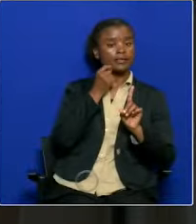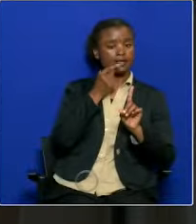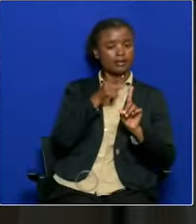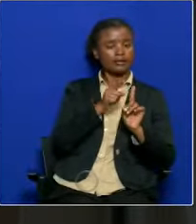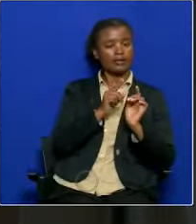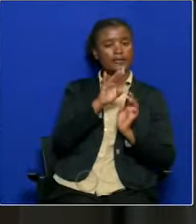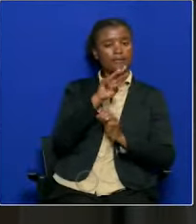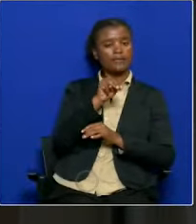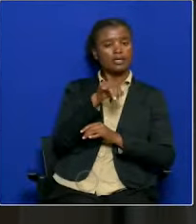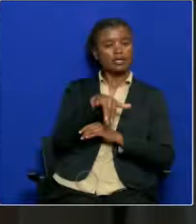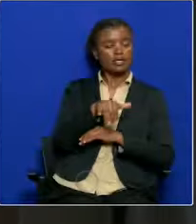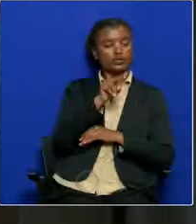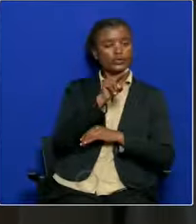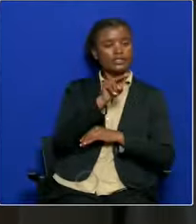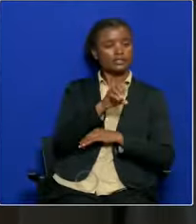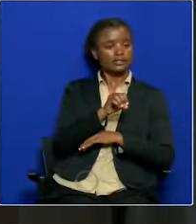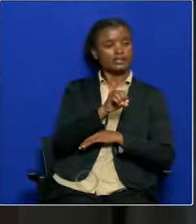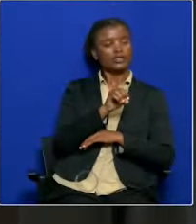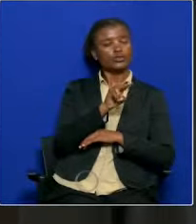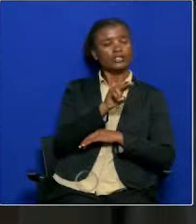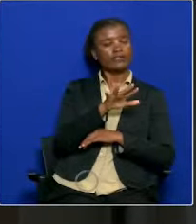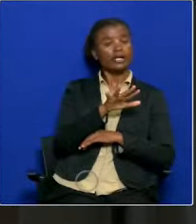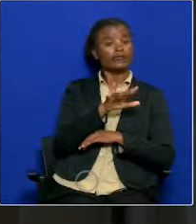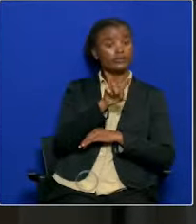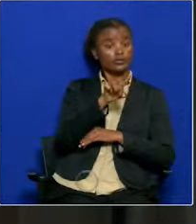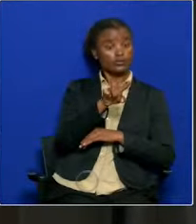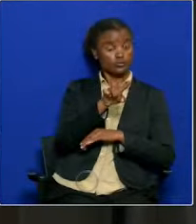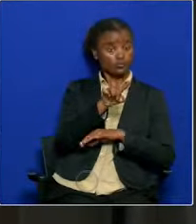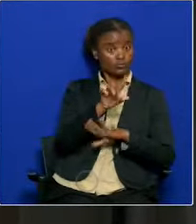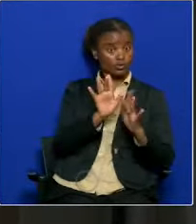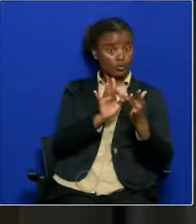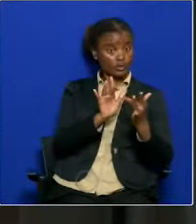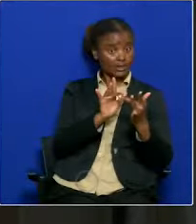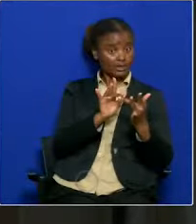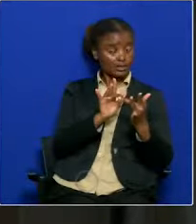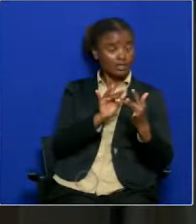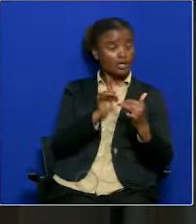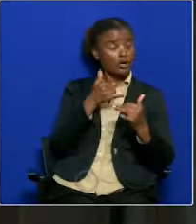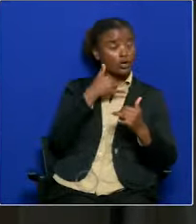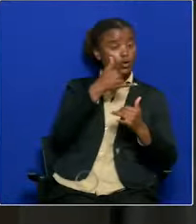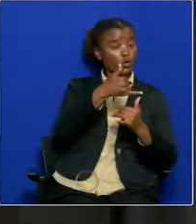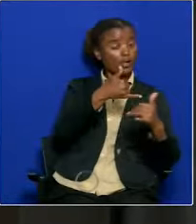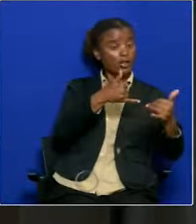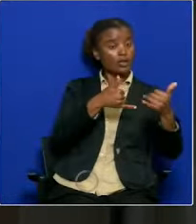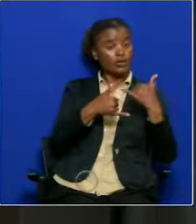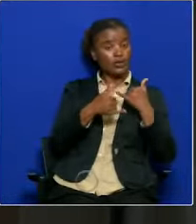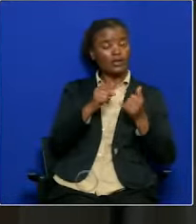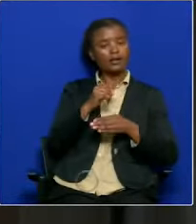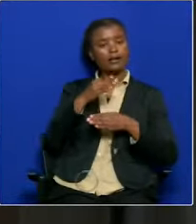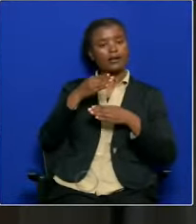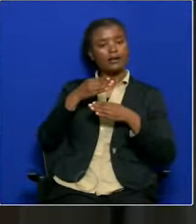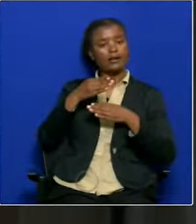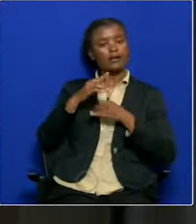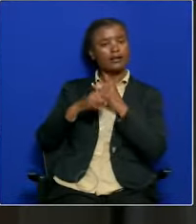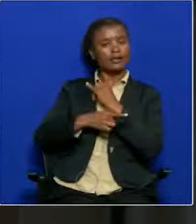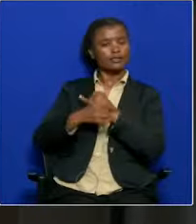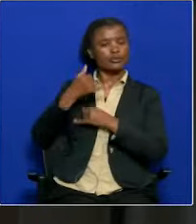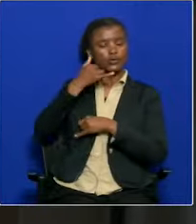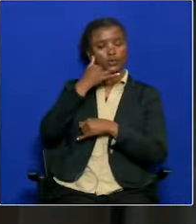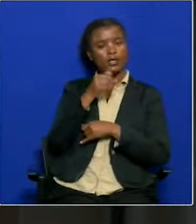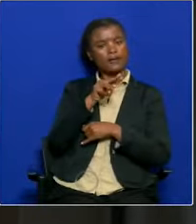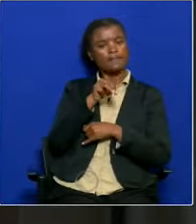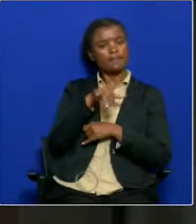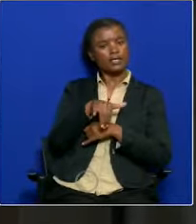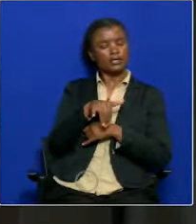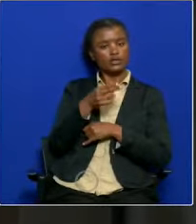were calling him and he was calling you, and the last call of 9 May 2025 is from you to him a week before